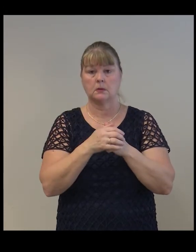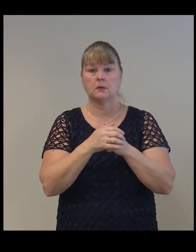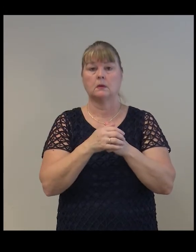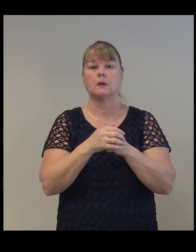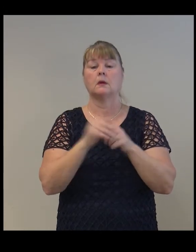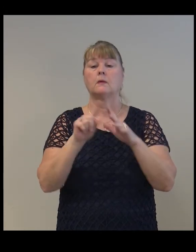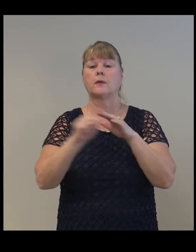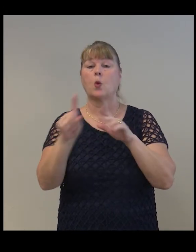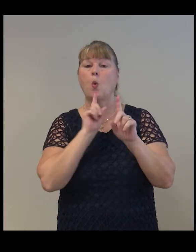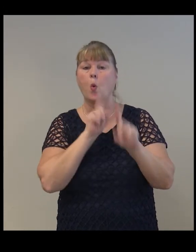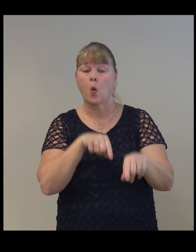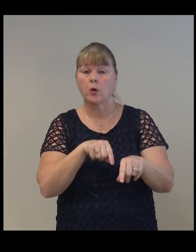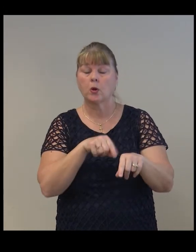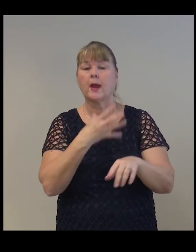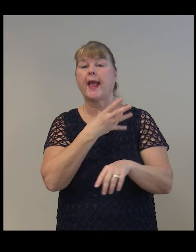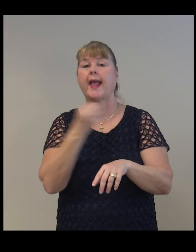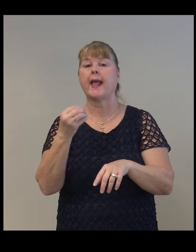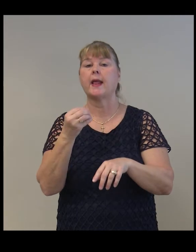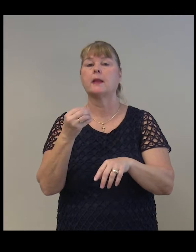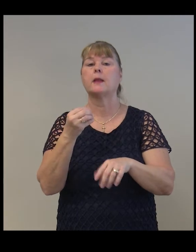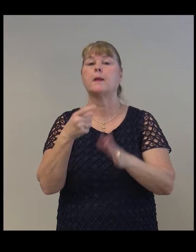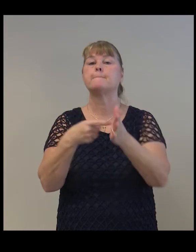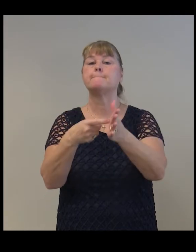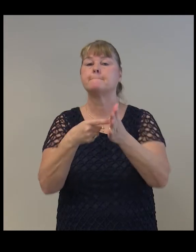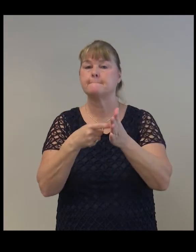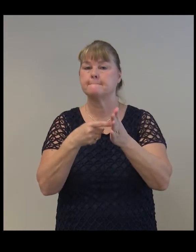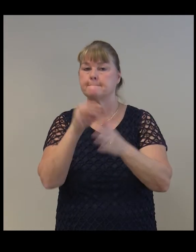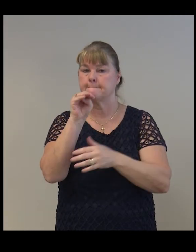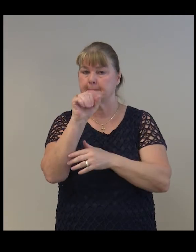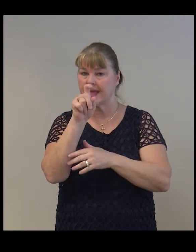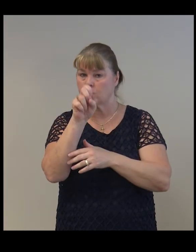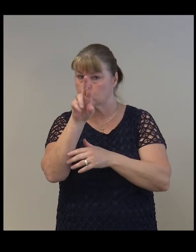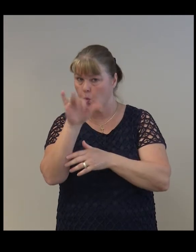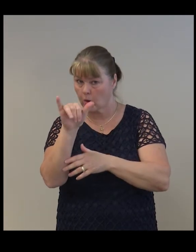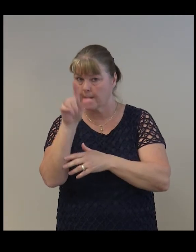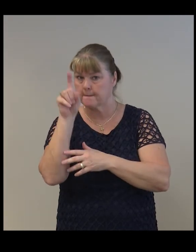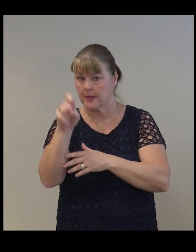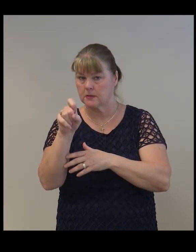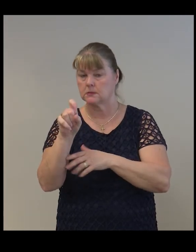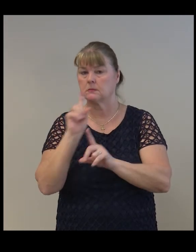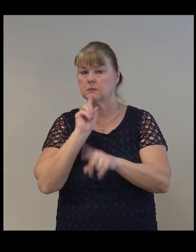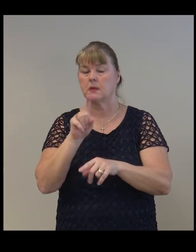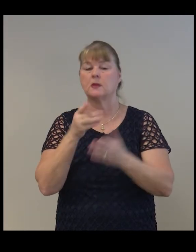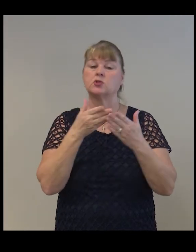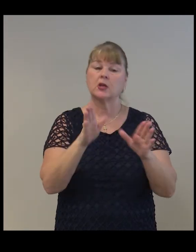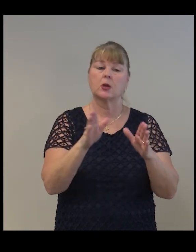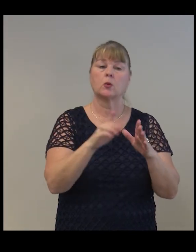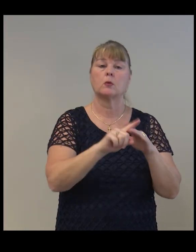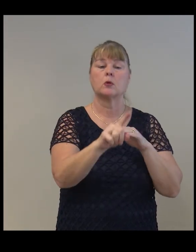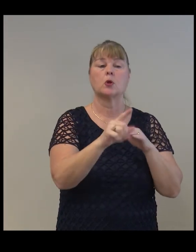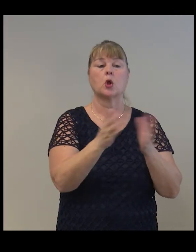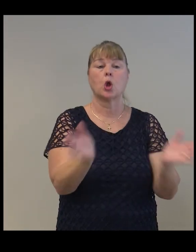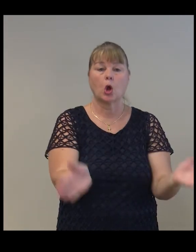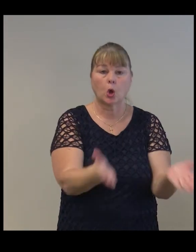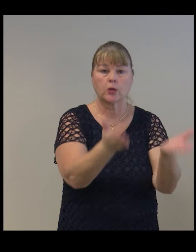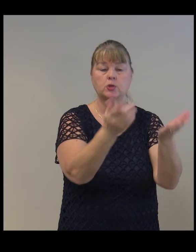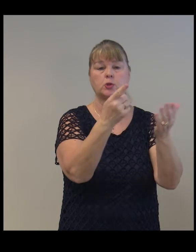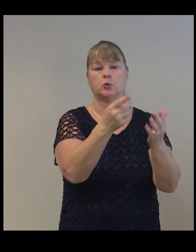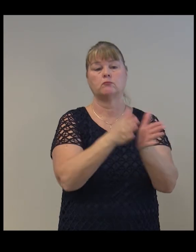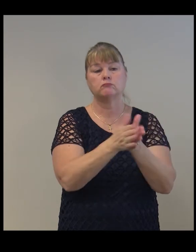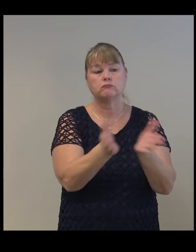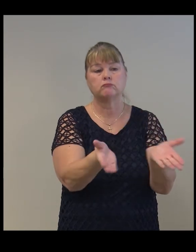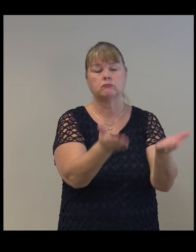Evacuation order versus mandatory evacuation order. An evacuation order is that general statement used to urge